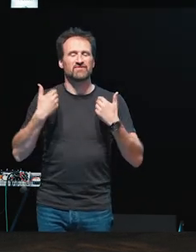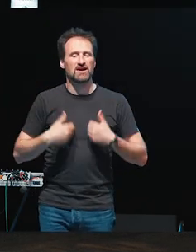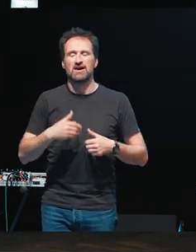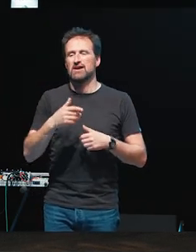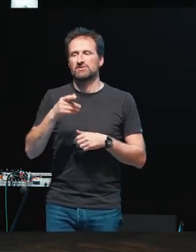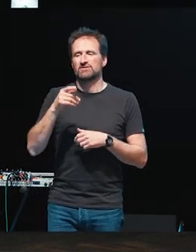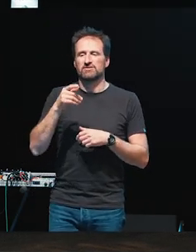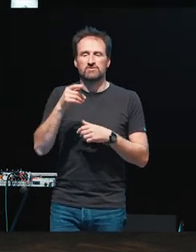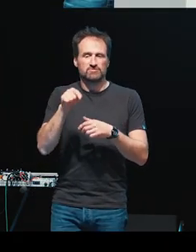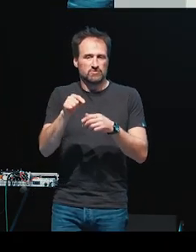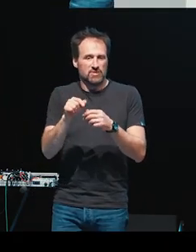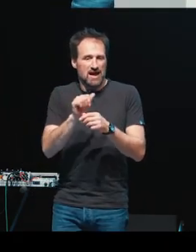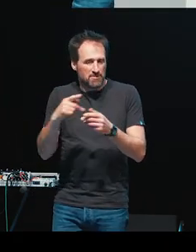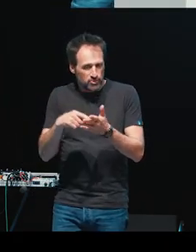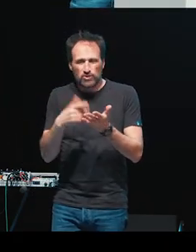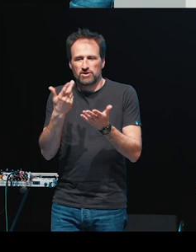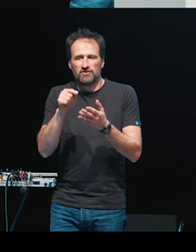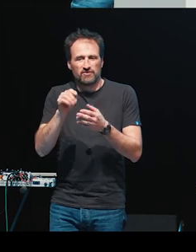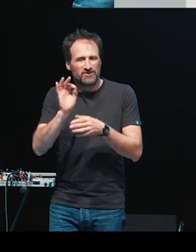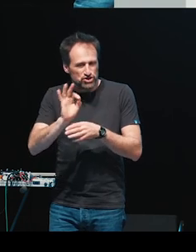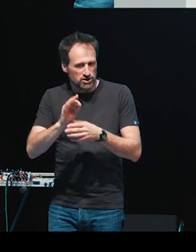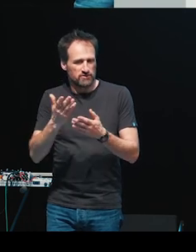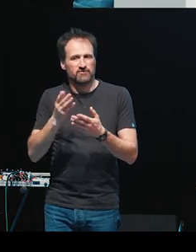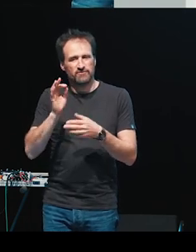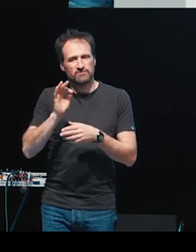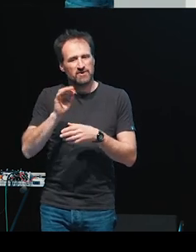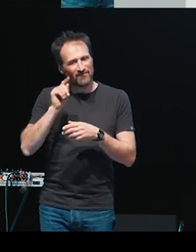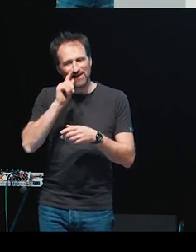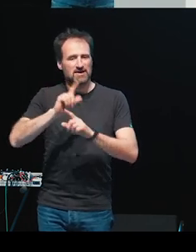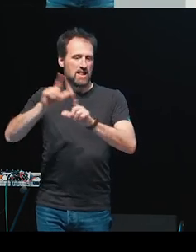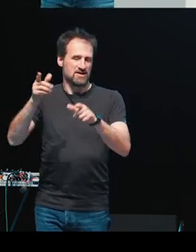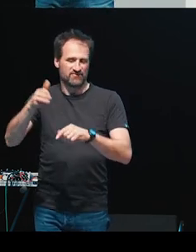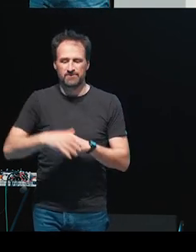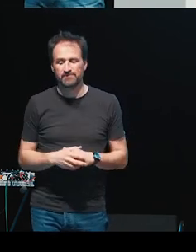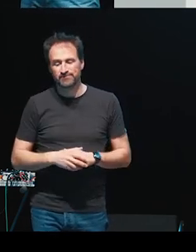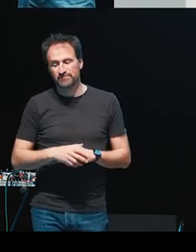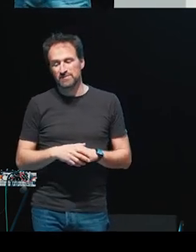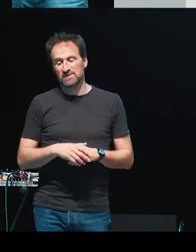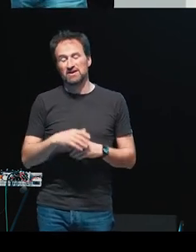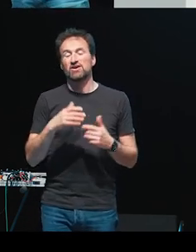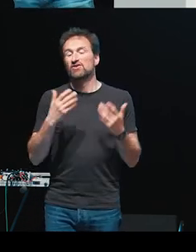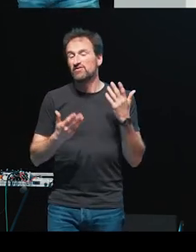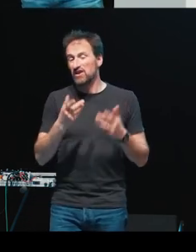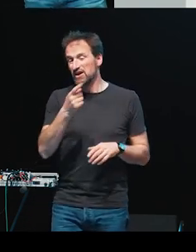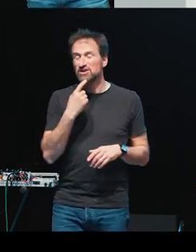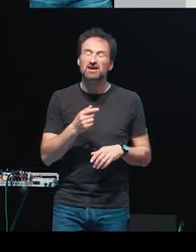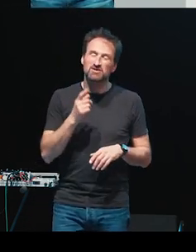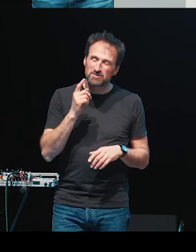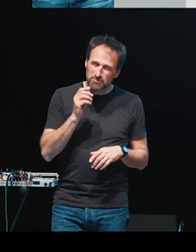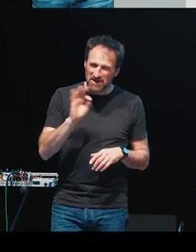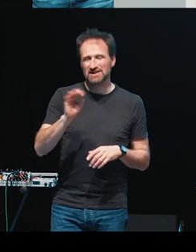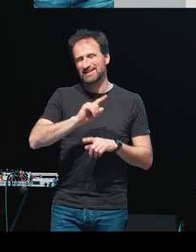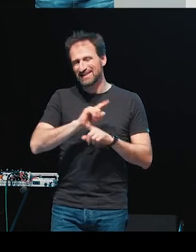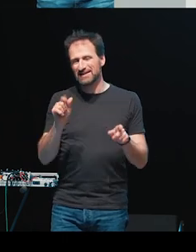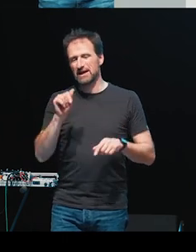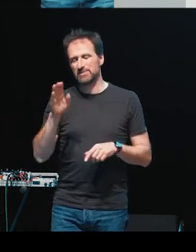Why not A/B testing? So I'll also speak about why you should not use A/B testing. You don't have sufficient traffic. OK, that's one of the biggest problems